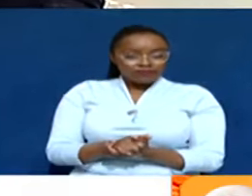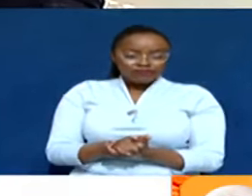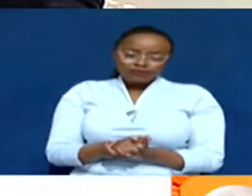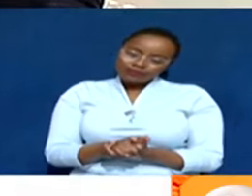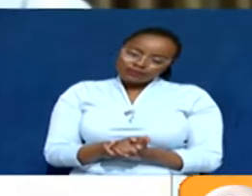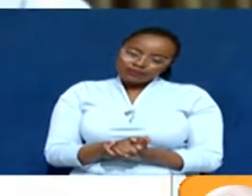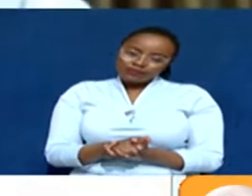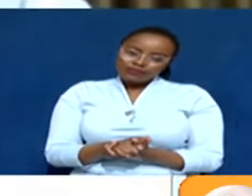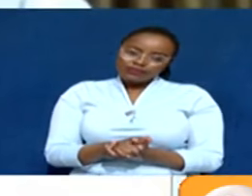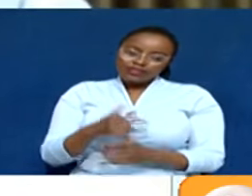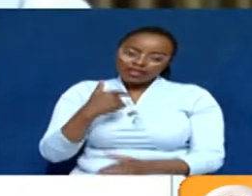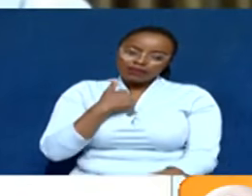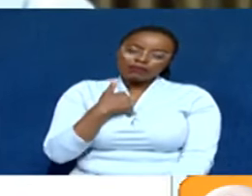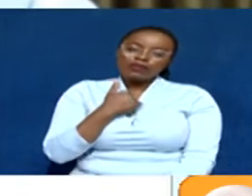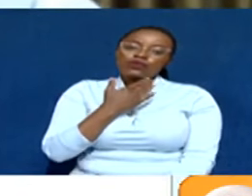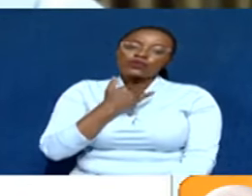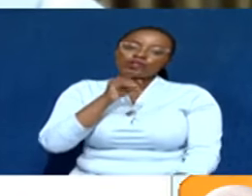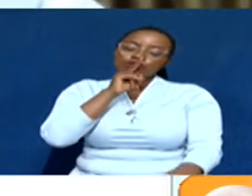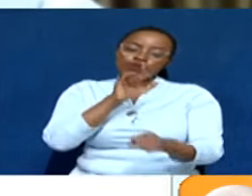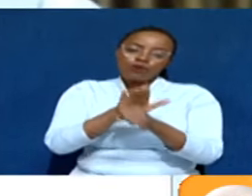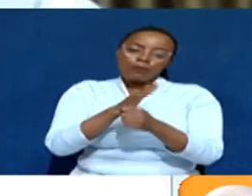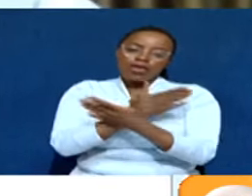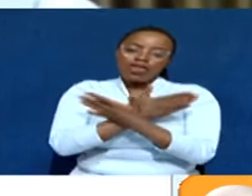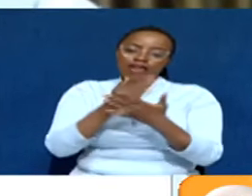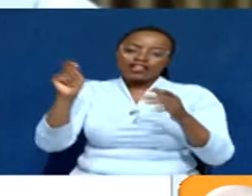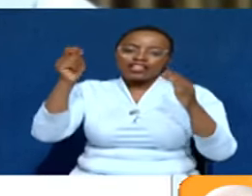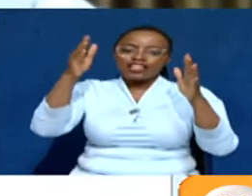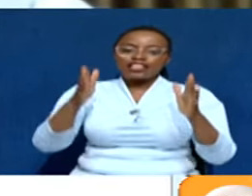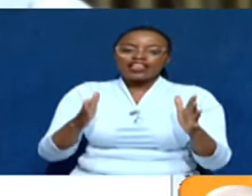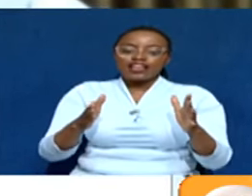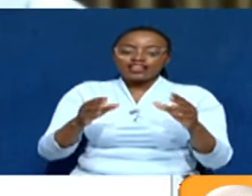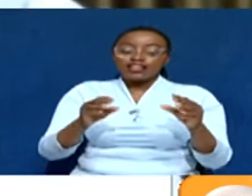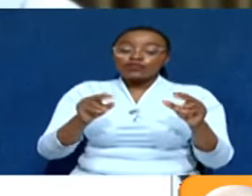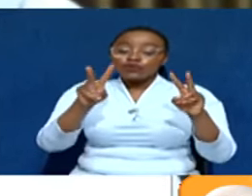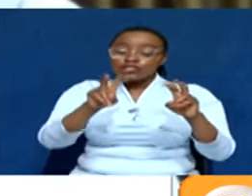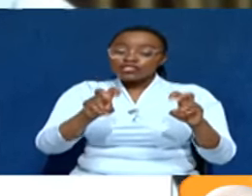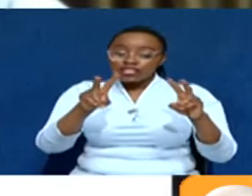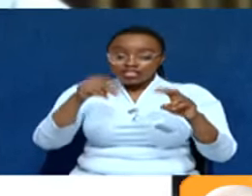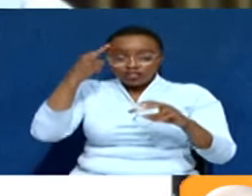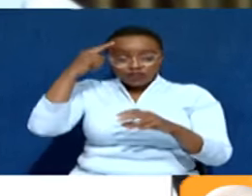Jeff, I want to assure any Kenyans looking for